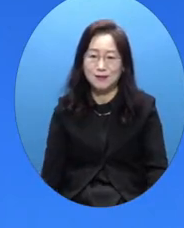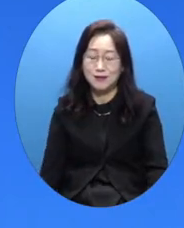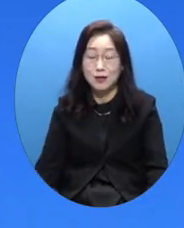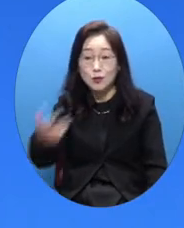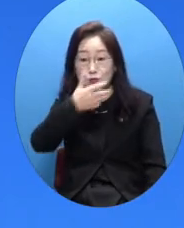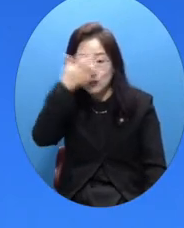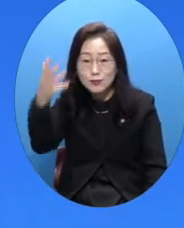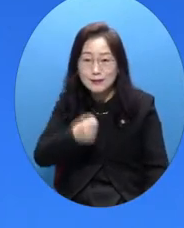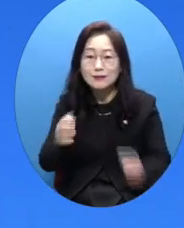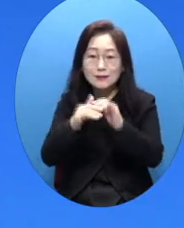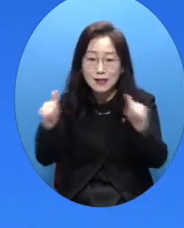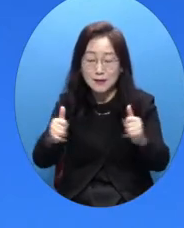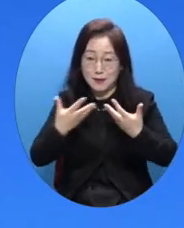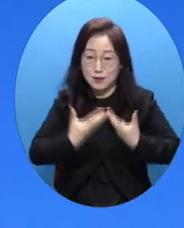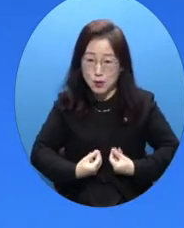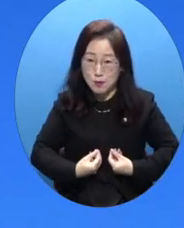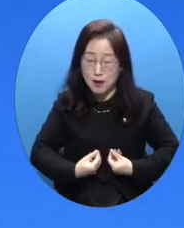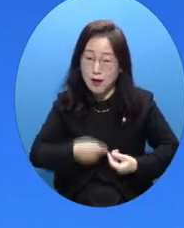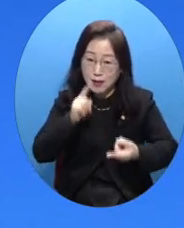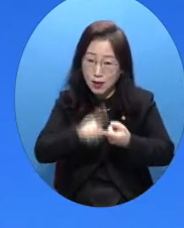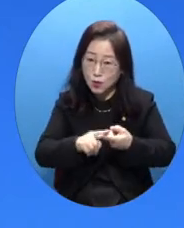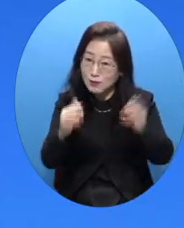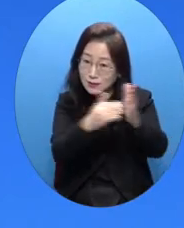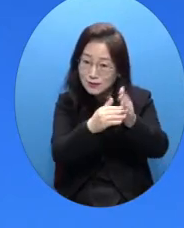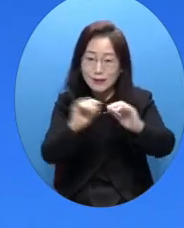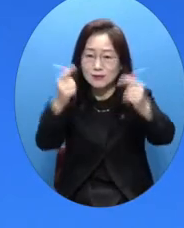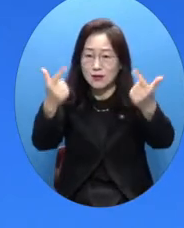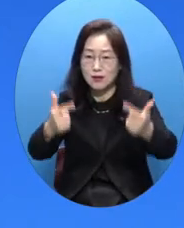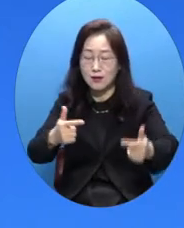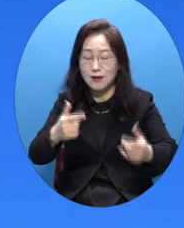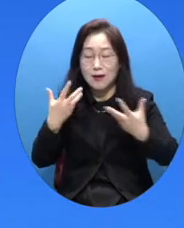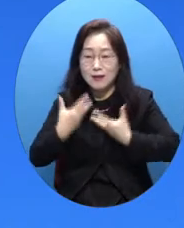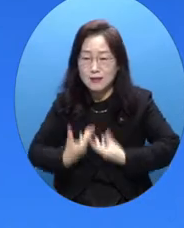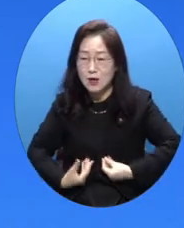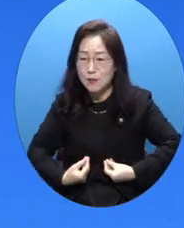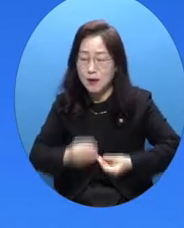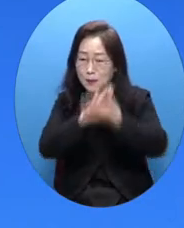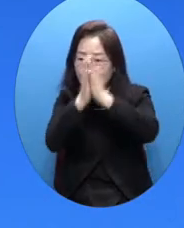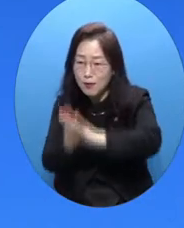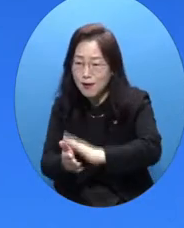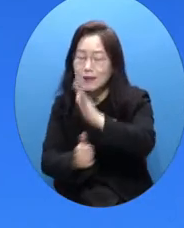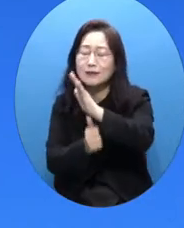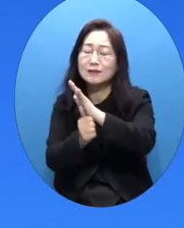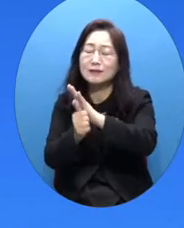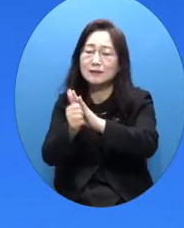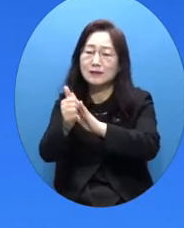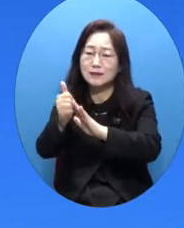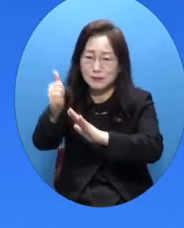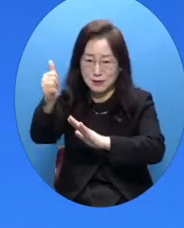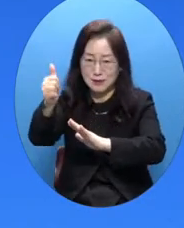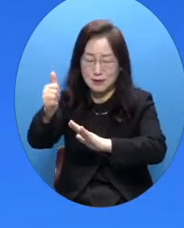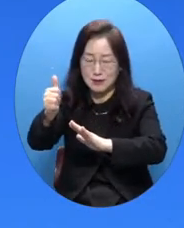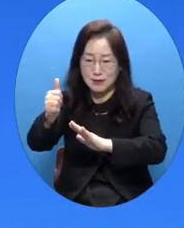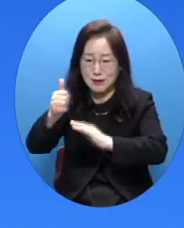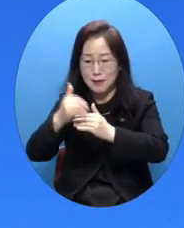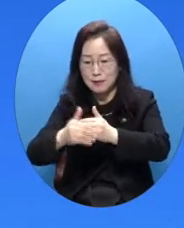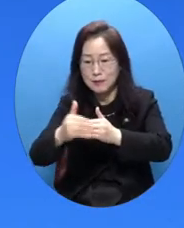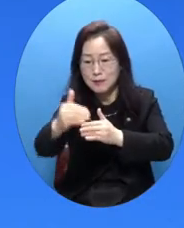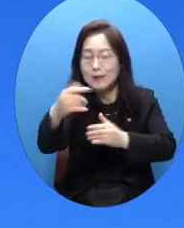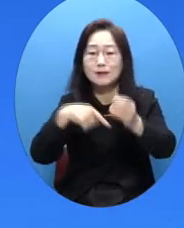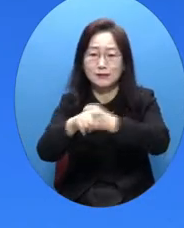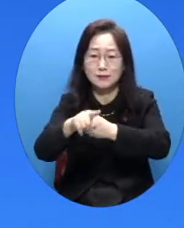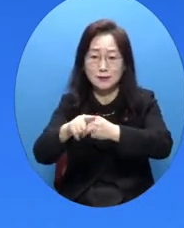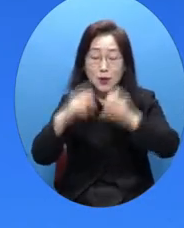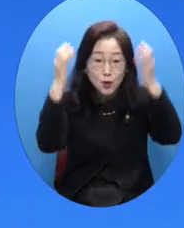spring will come anyways for dreamers their life is not and with the despair that is just a part of the